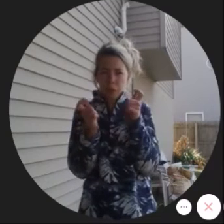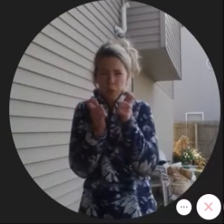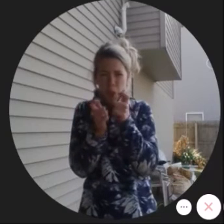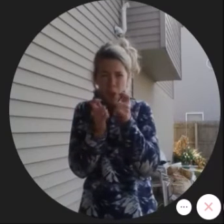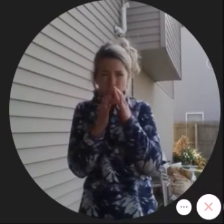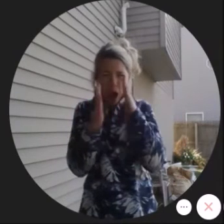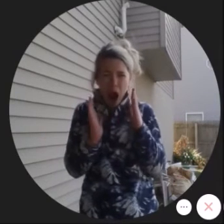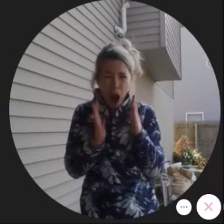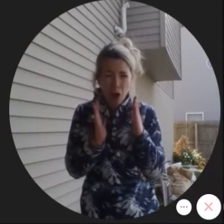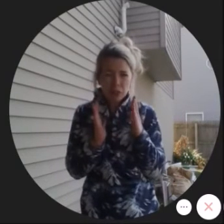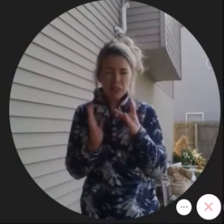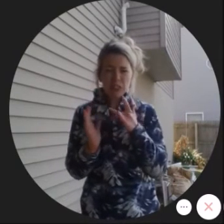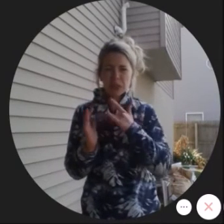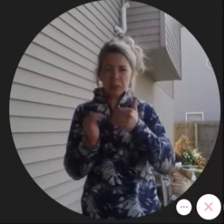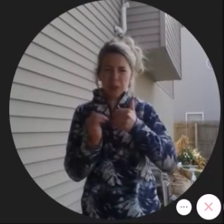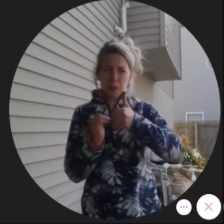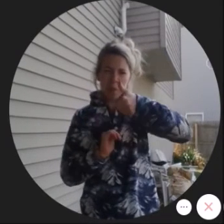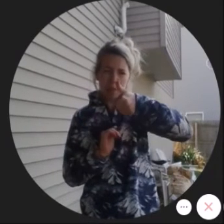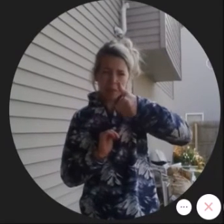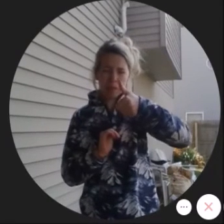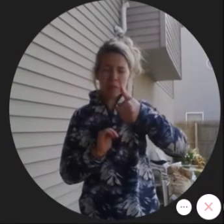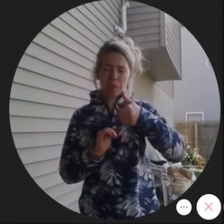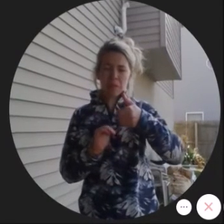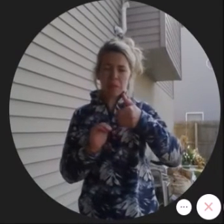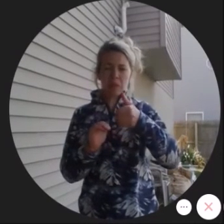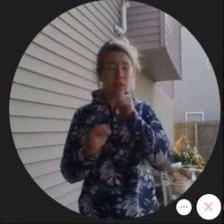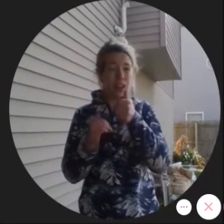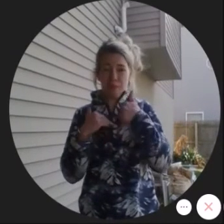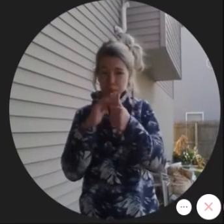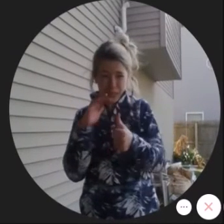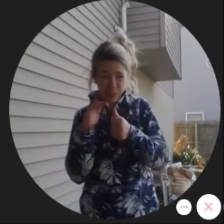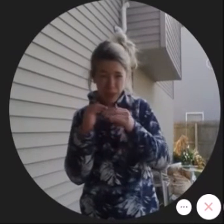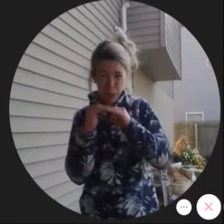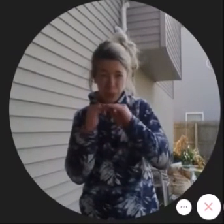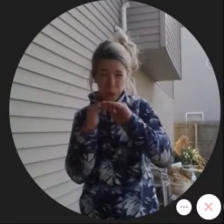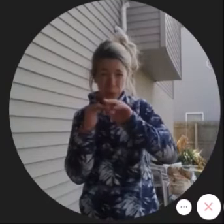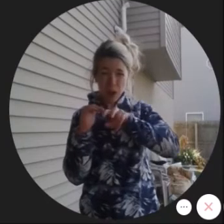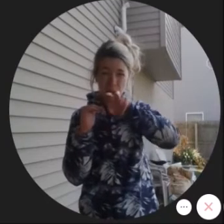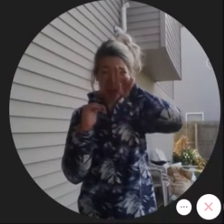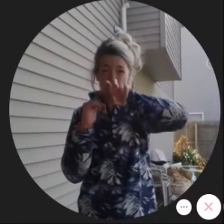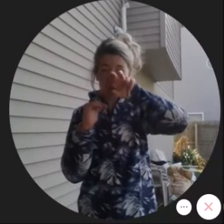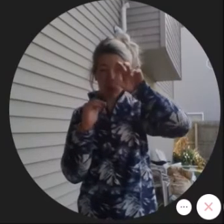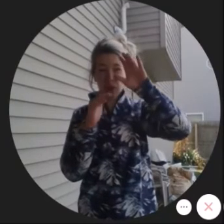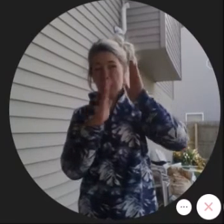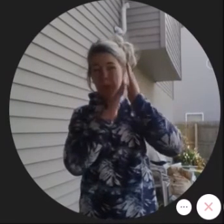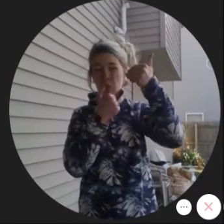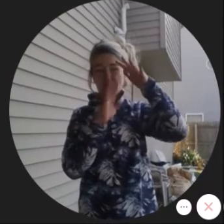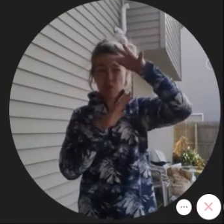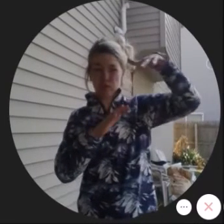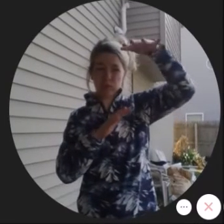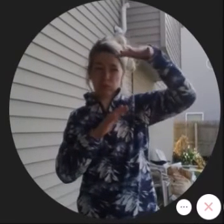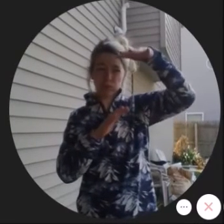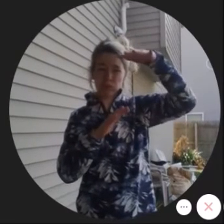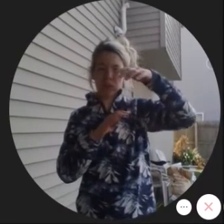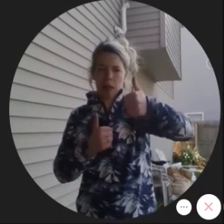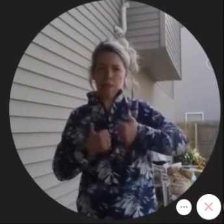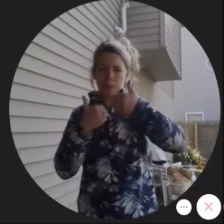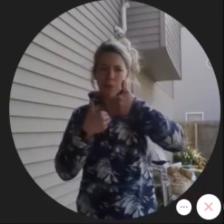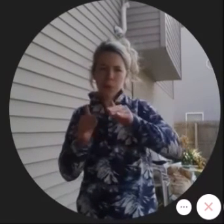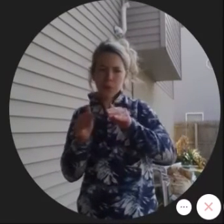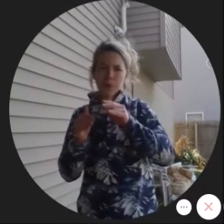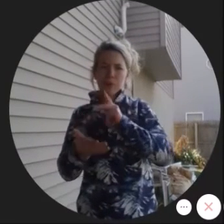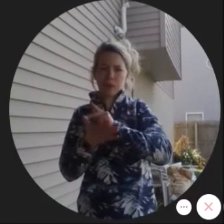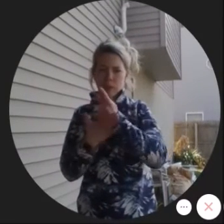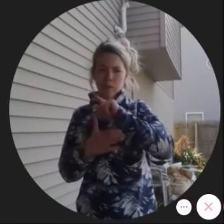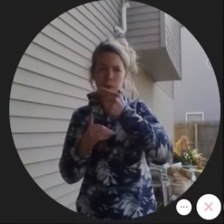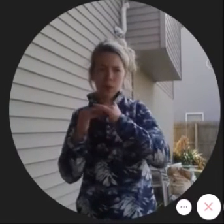And there's many what's called townhouses, which are small little houses that are usually pretty tall. There's not a basement. There's